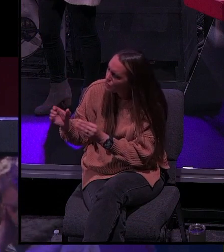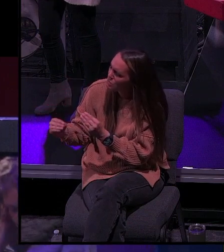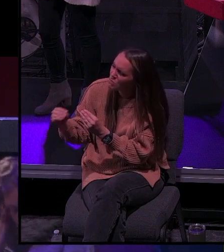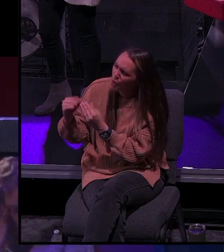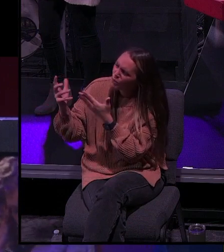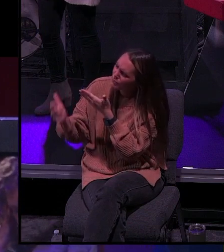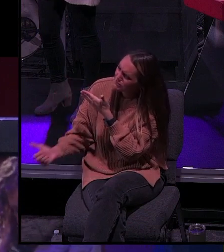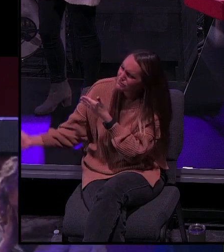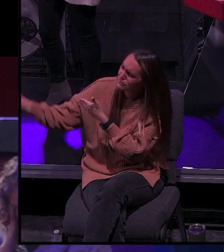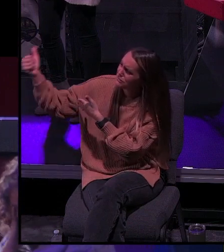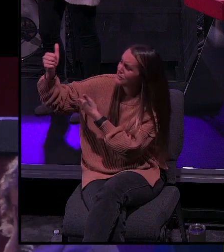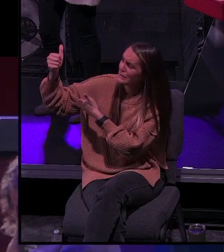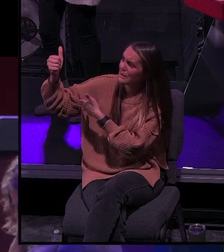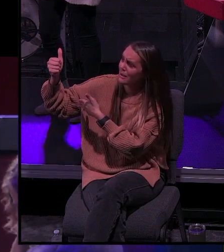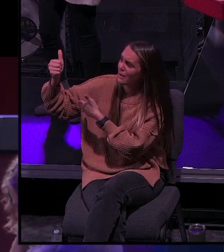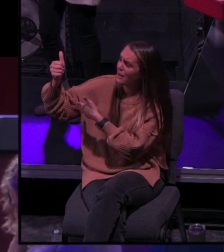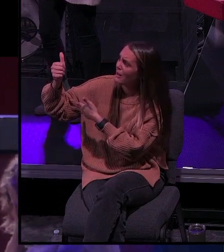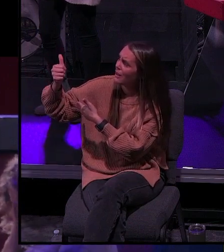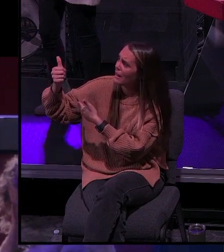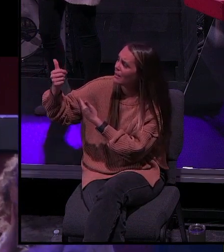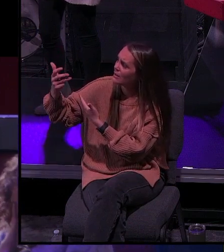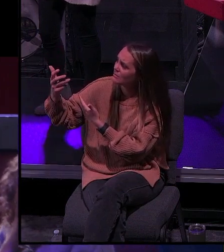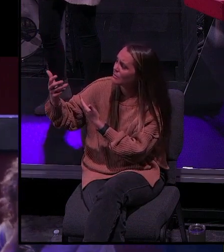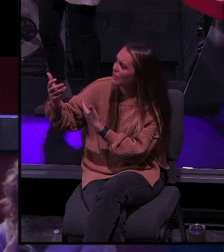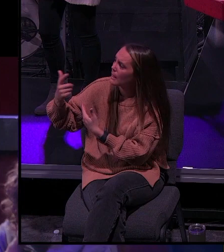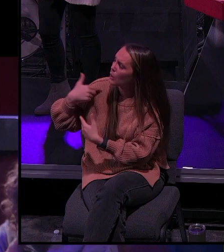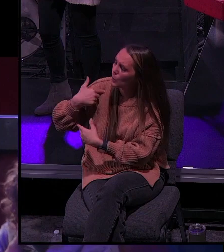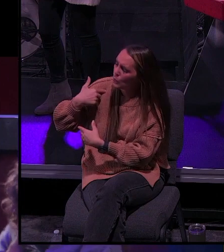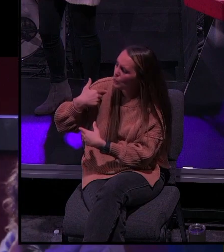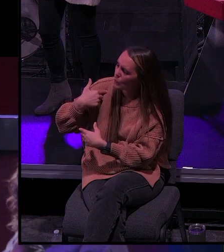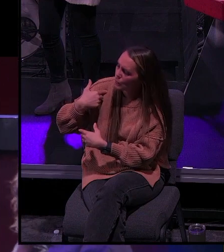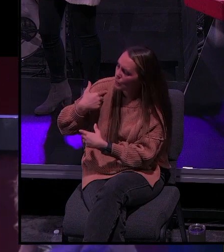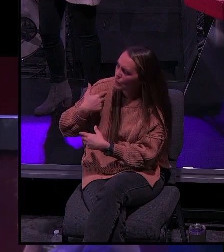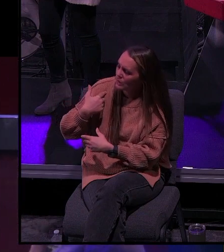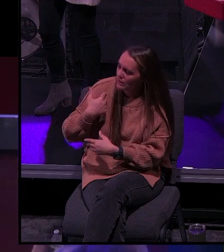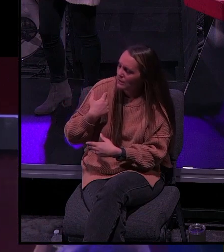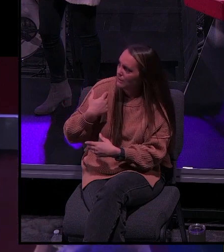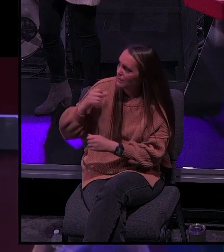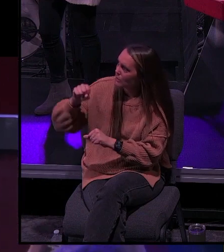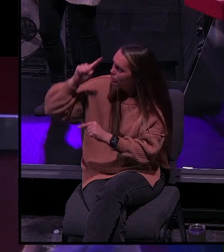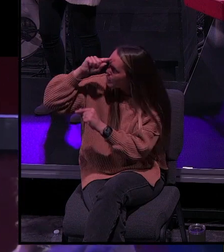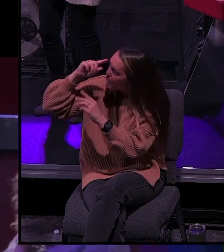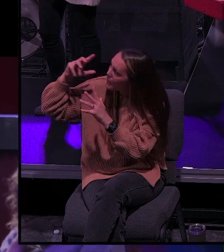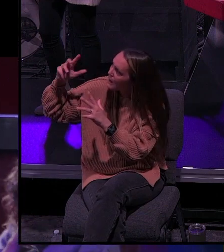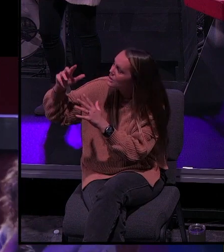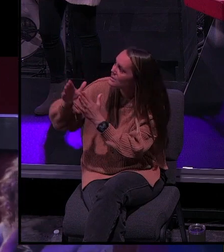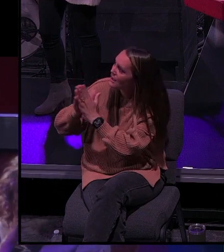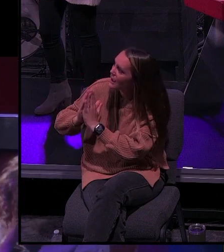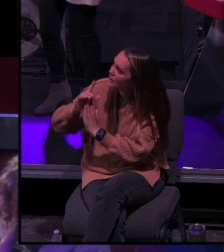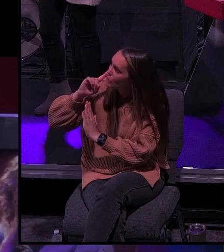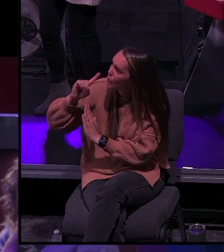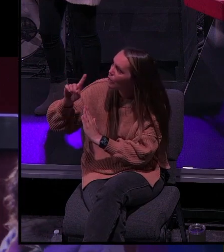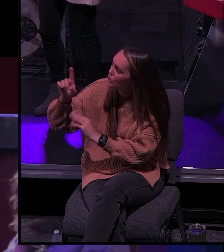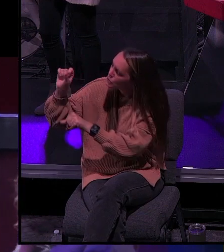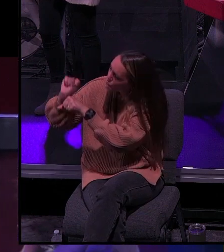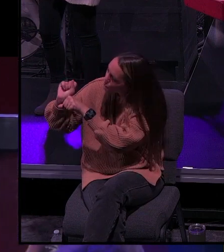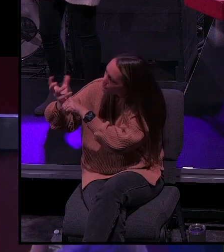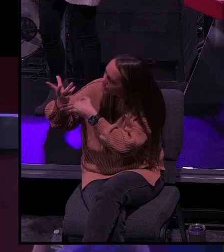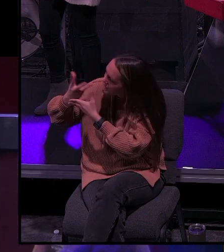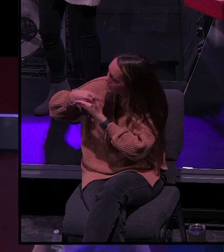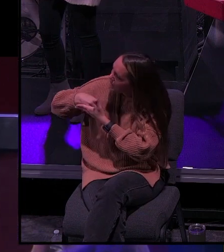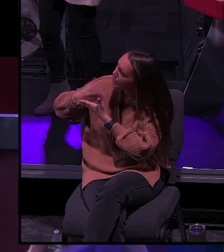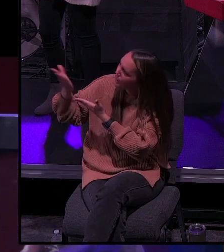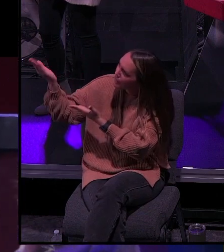more than anything we could ever ask or imagine by your power that is at work within us. So Holy Spirit, come. And to that end, do